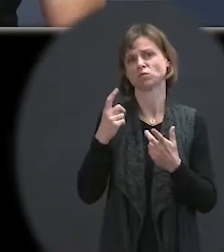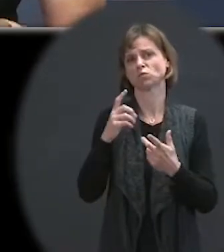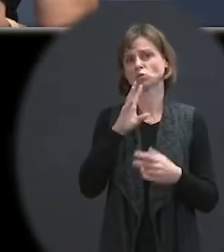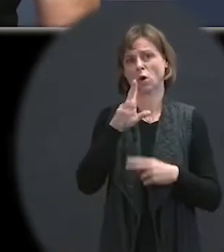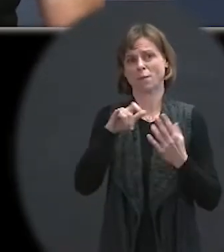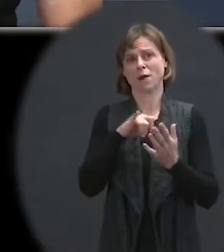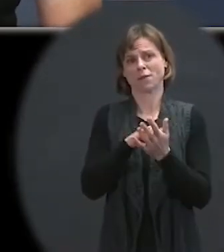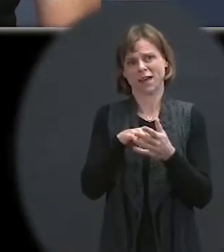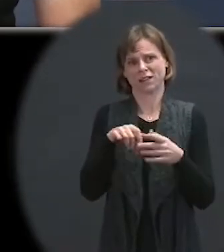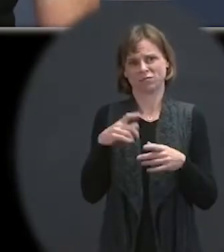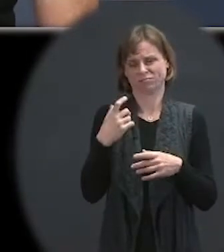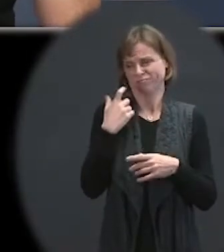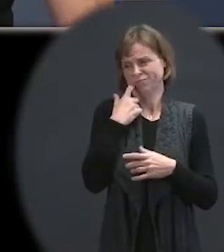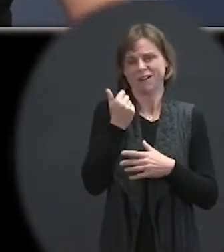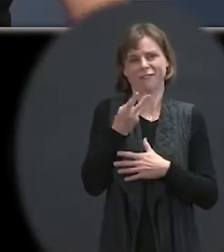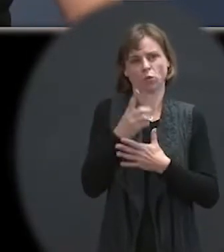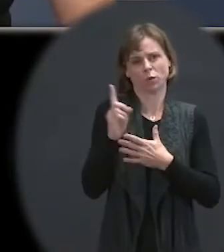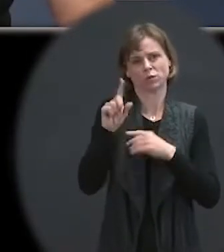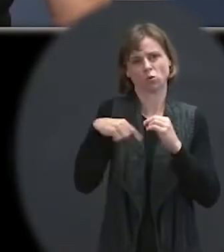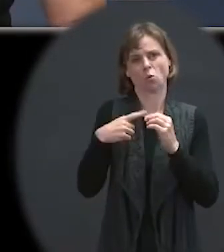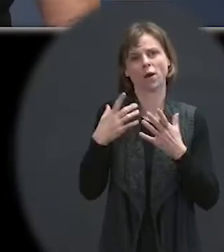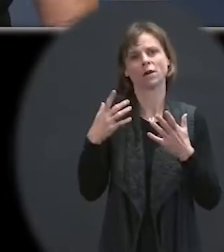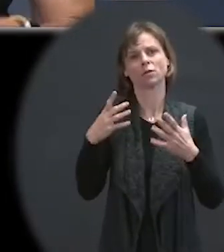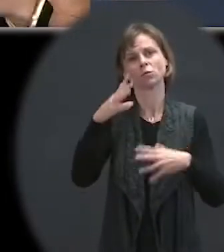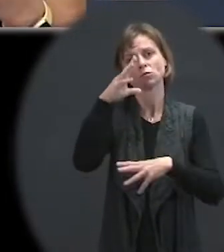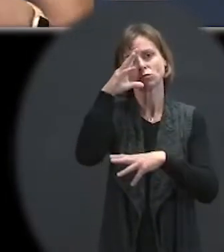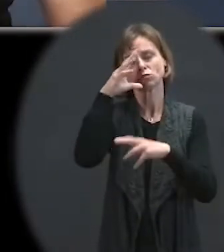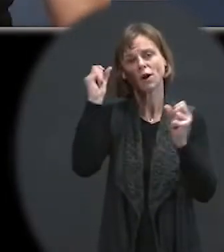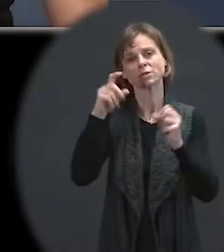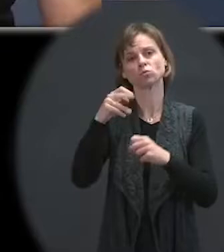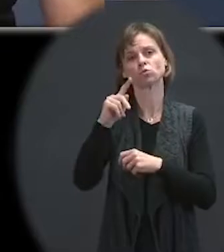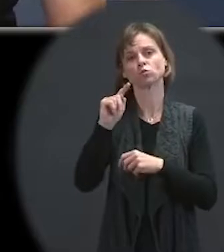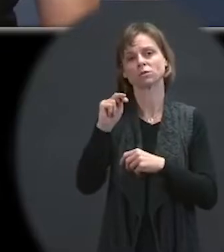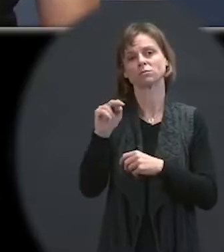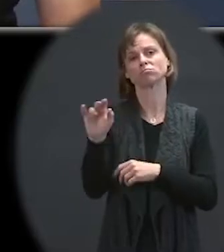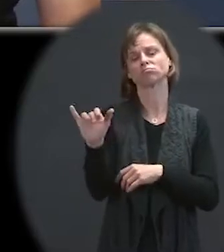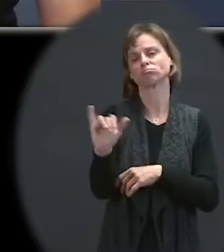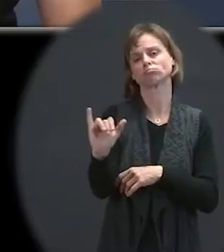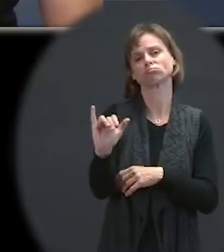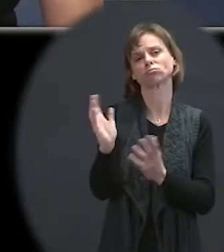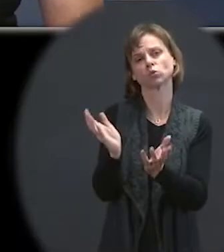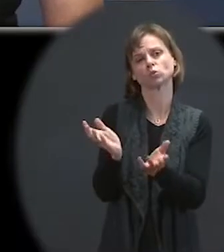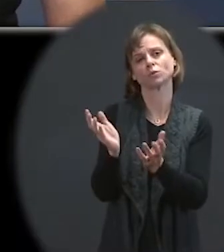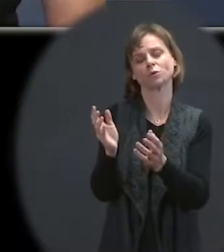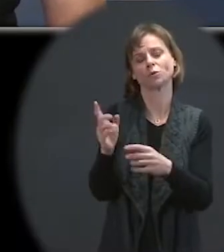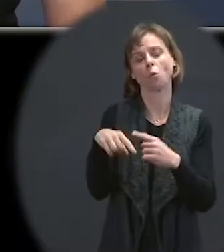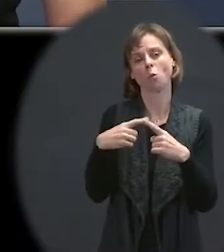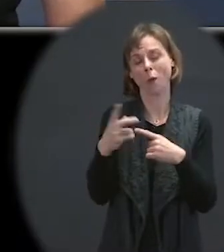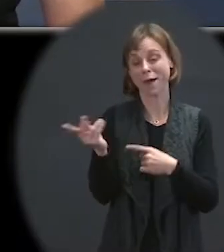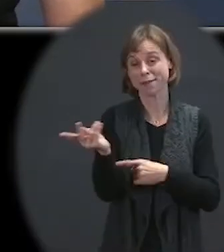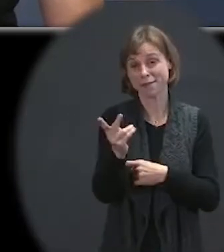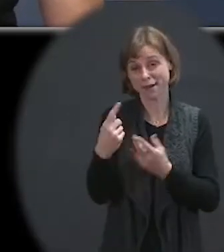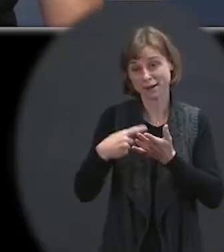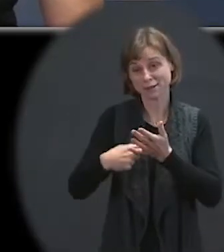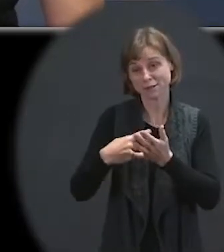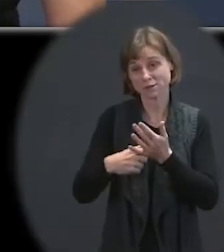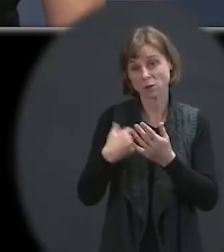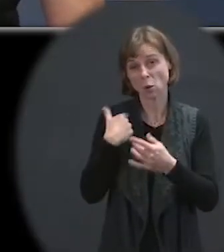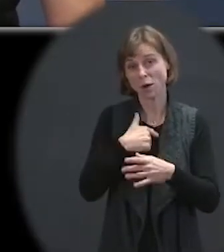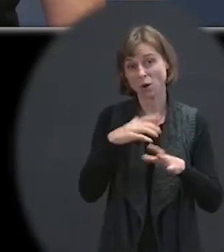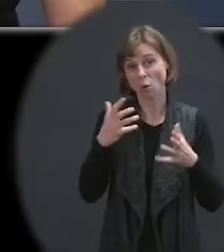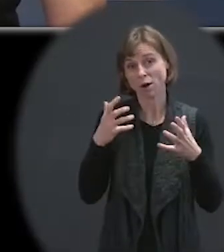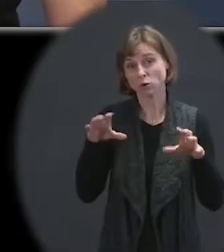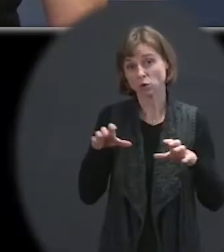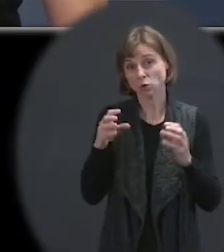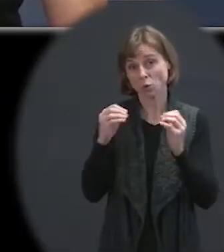President Putin just a few weeks ago. We have asked the intelligence community to do further work to sharpen the attribution that the previous